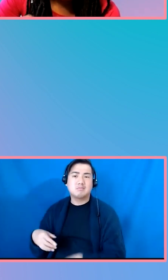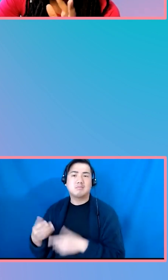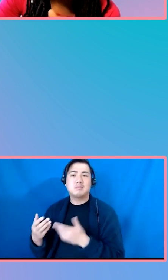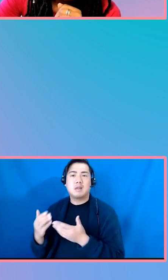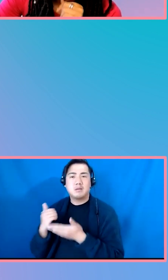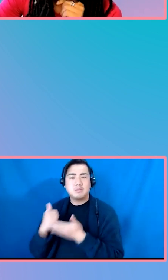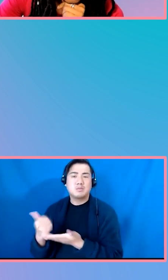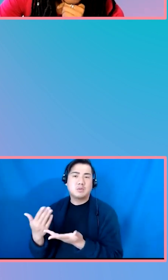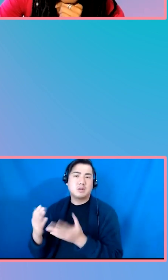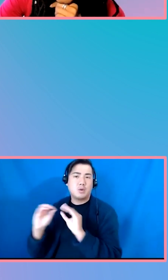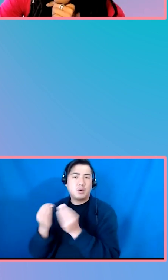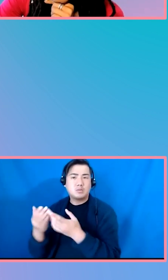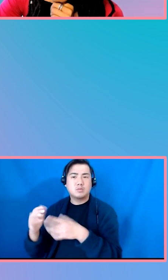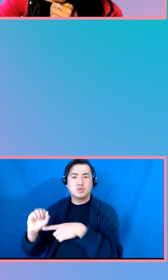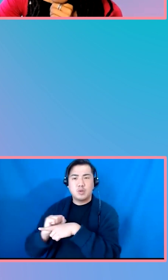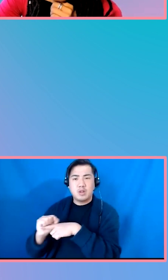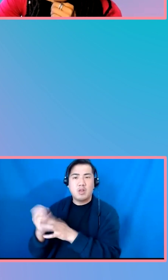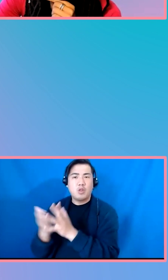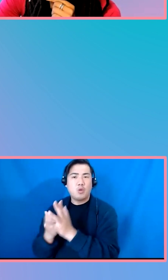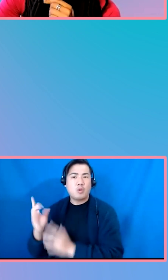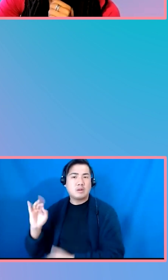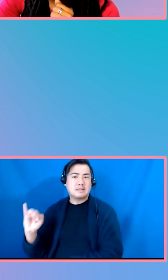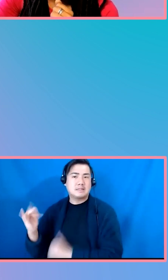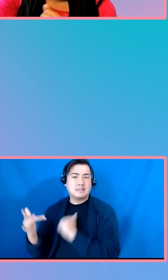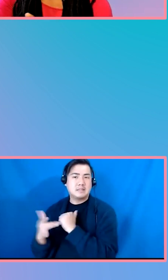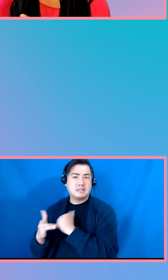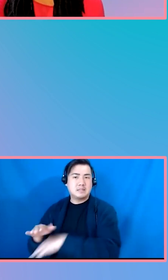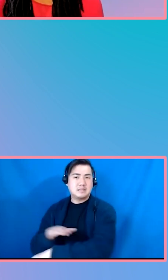training all through our DEI tech platform at